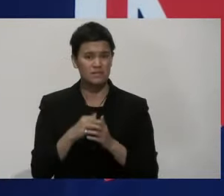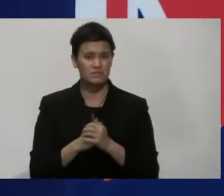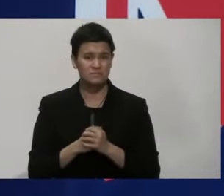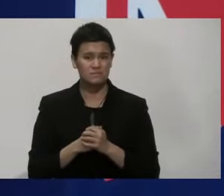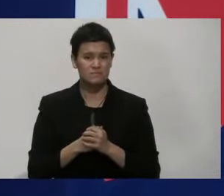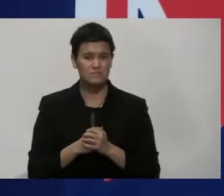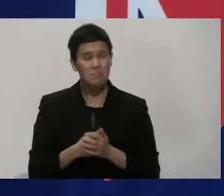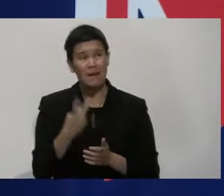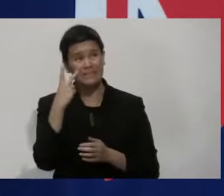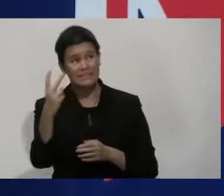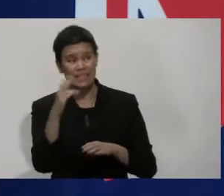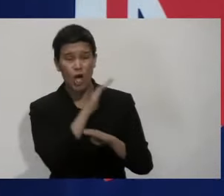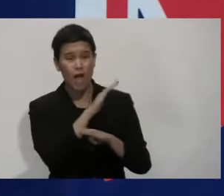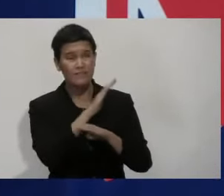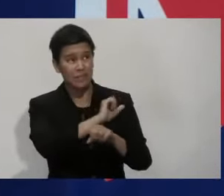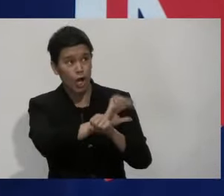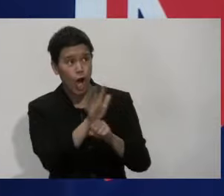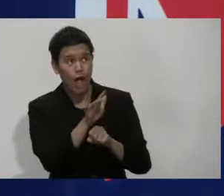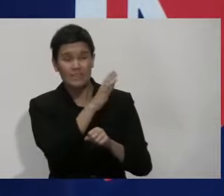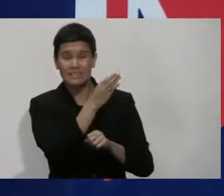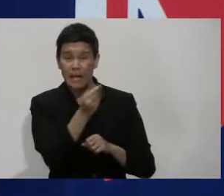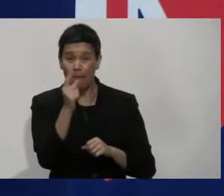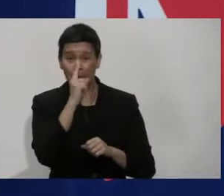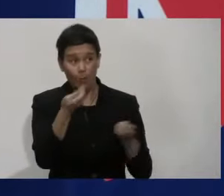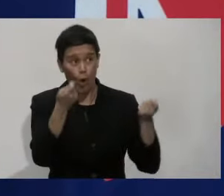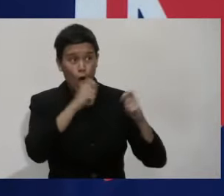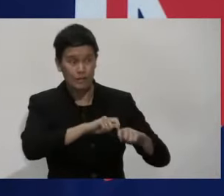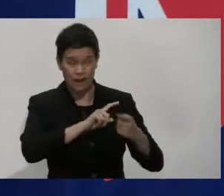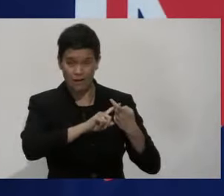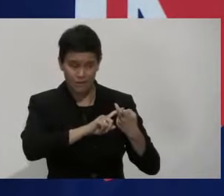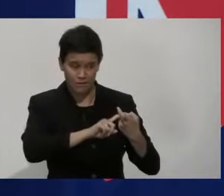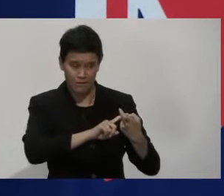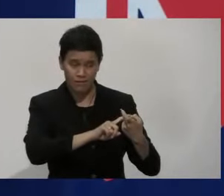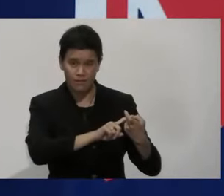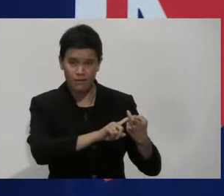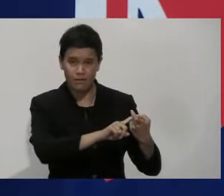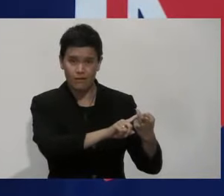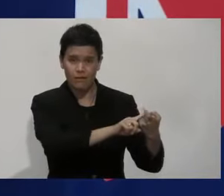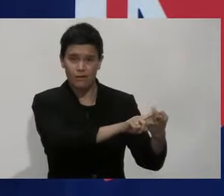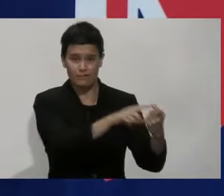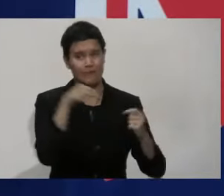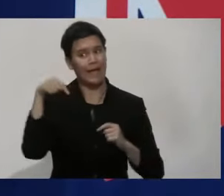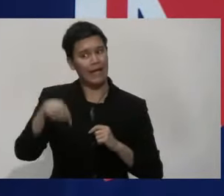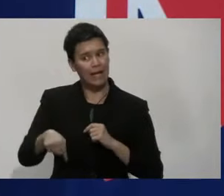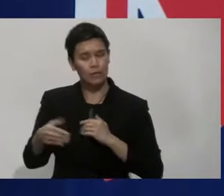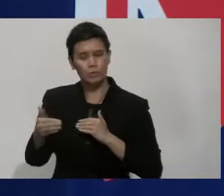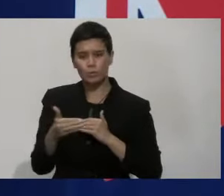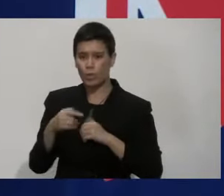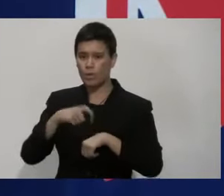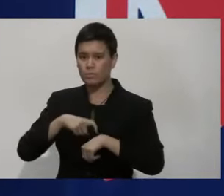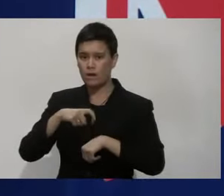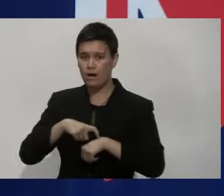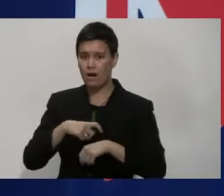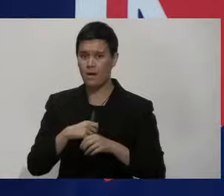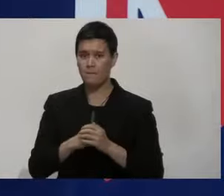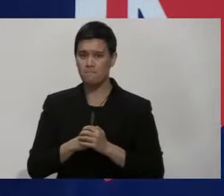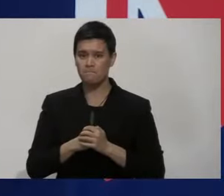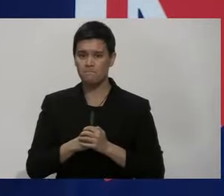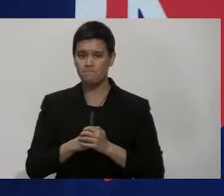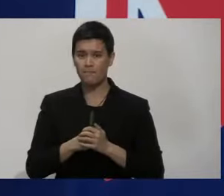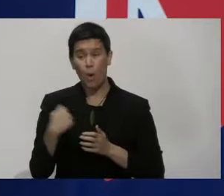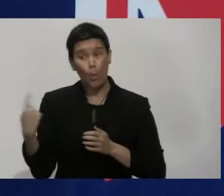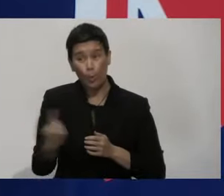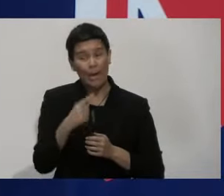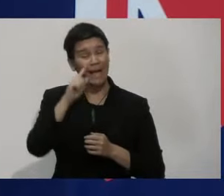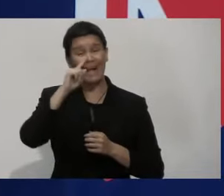that. It is a hard reality to accept. Now, we may not have any choice about whether or not the world is in a